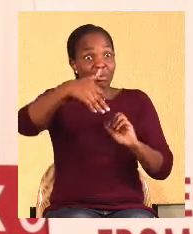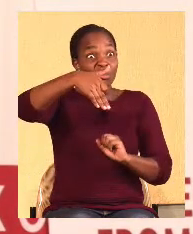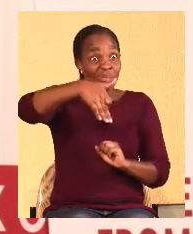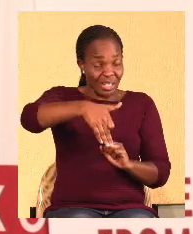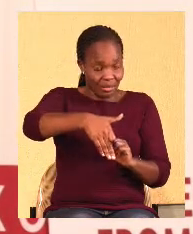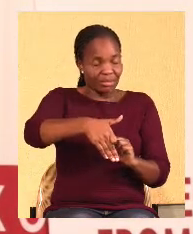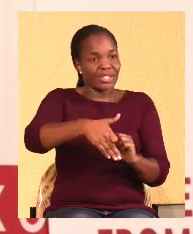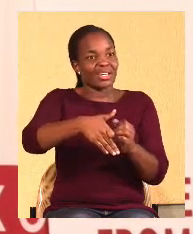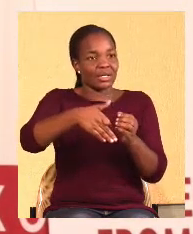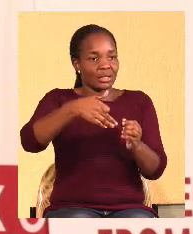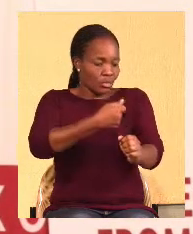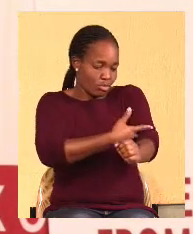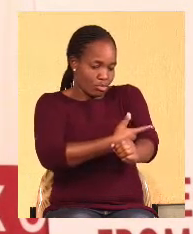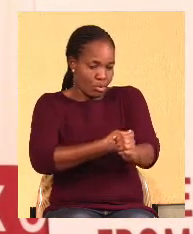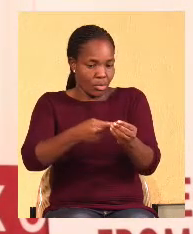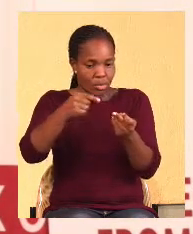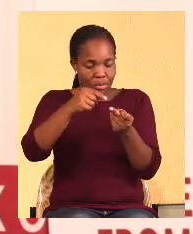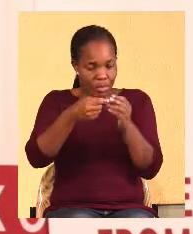for